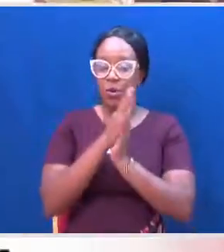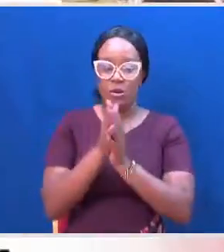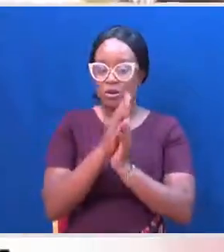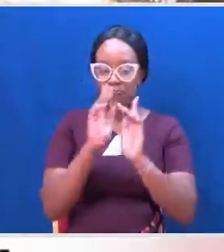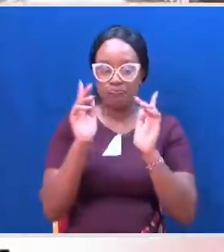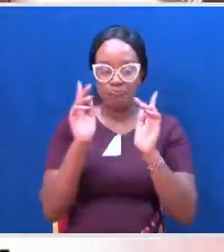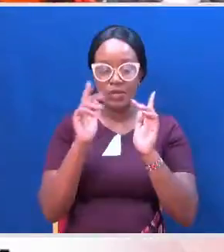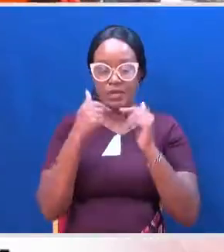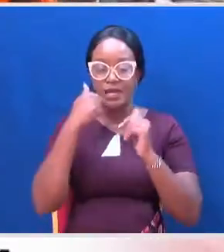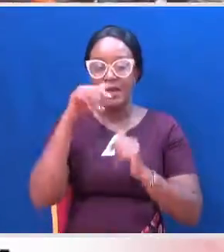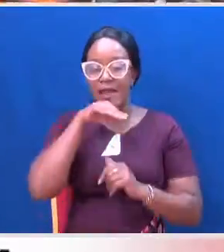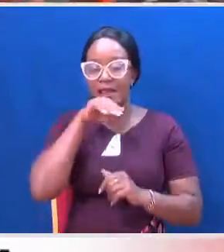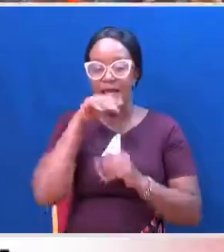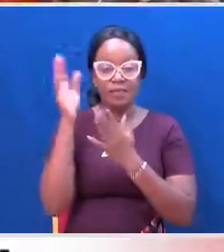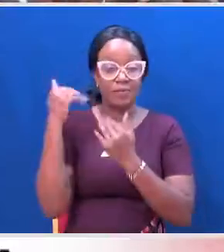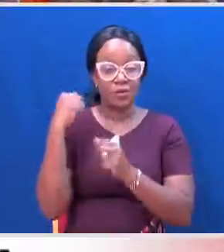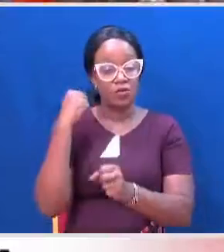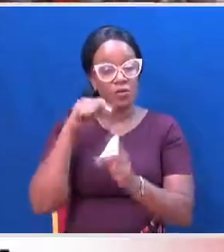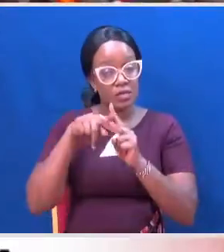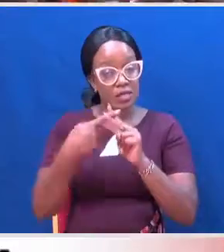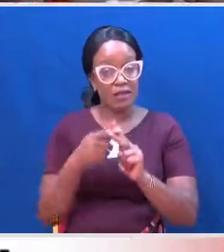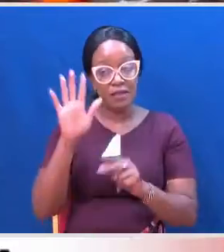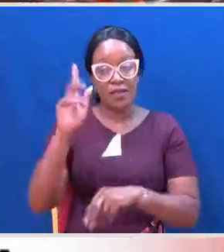Raila is expected to begin his 5-day